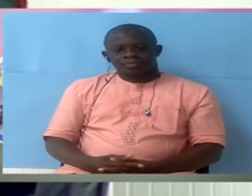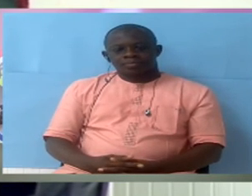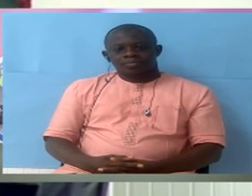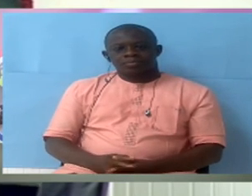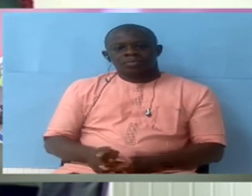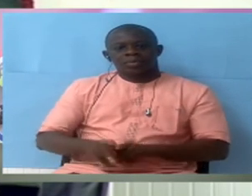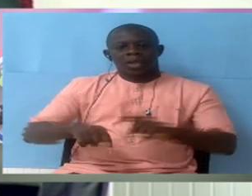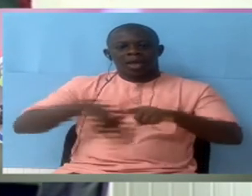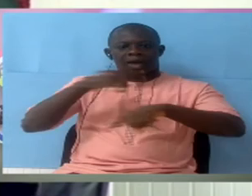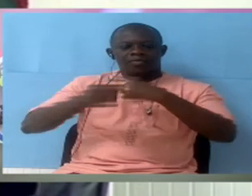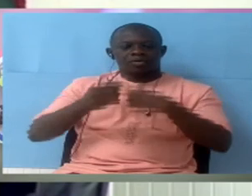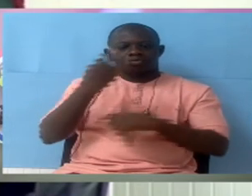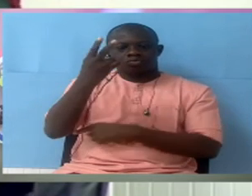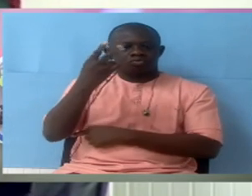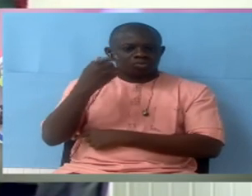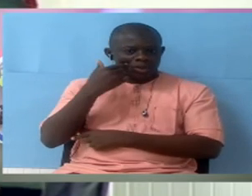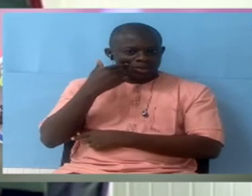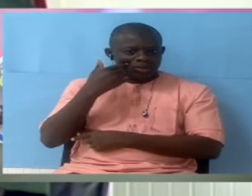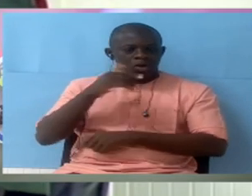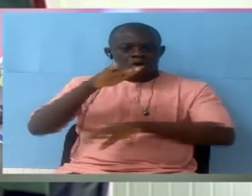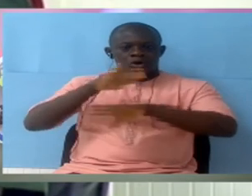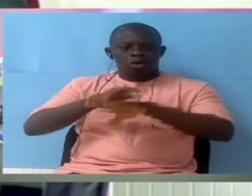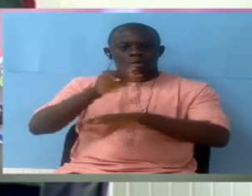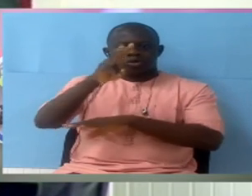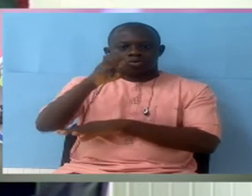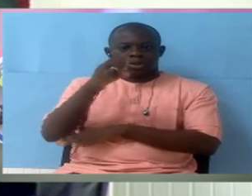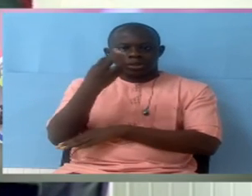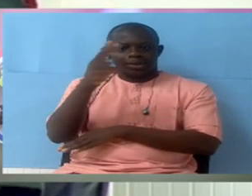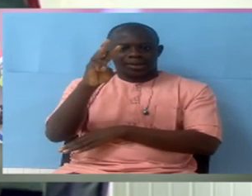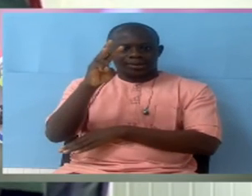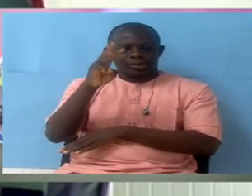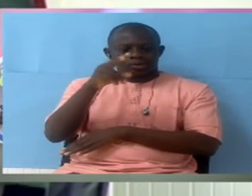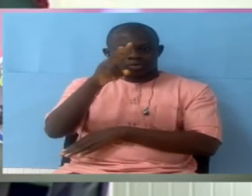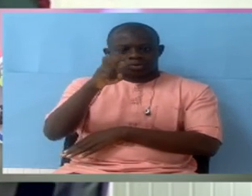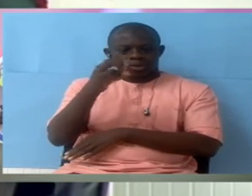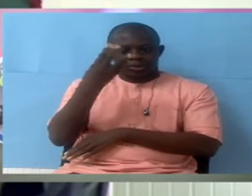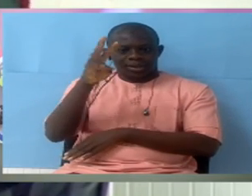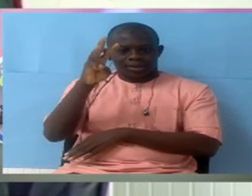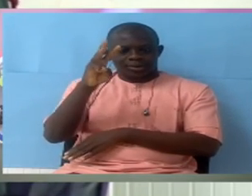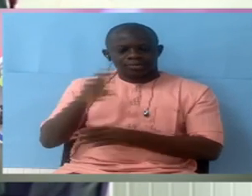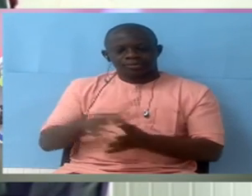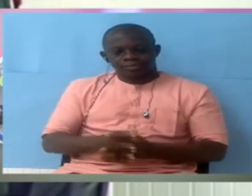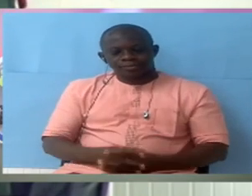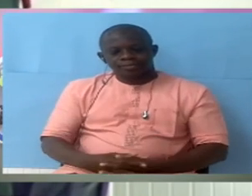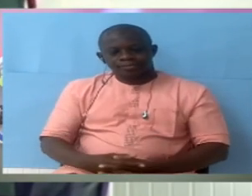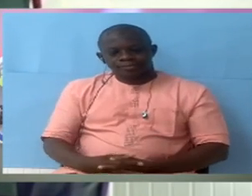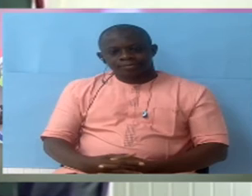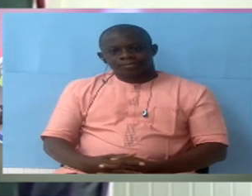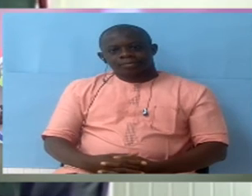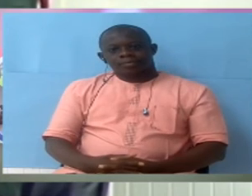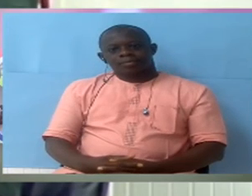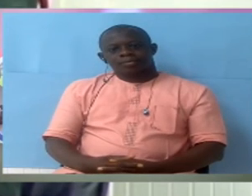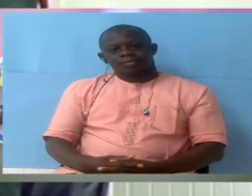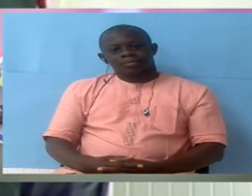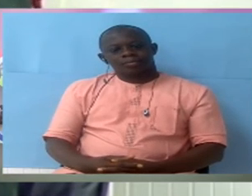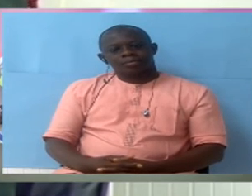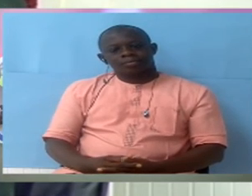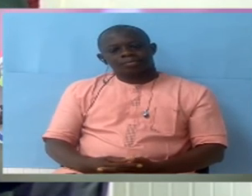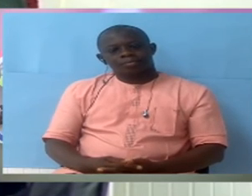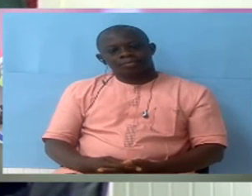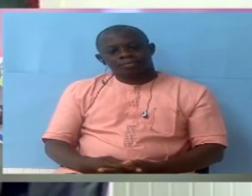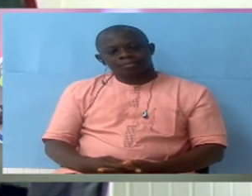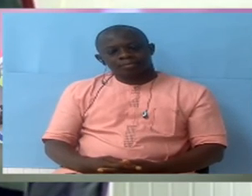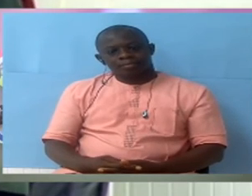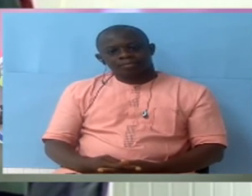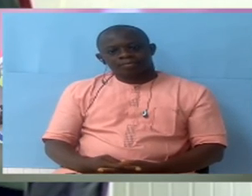After 2 days on the 23rd. Ganaw ñaari fan bis ñaar fukki fan ak ñetta ci wër wa.